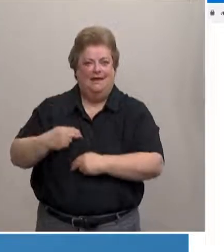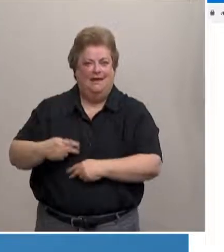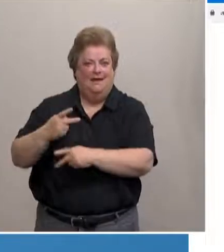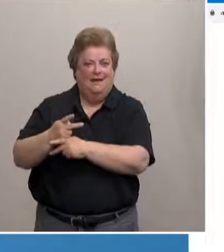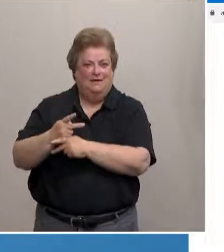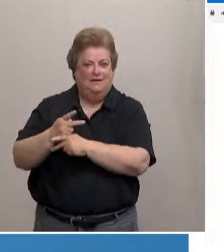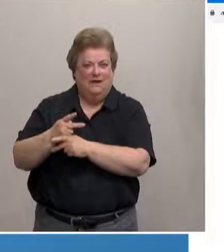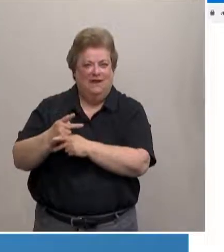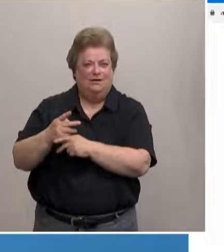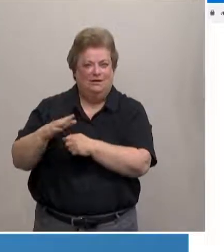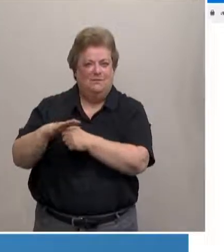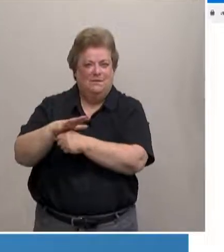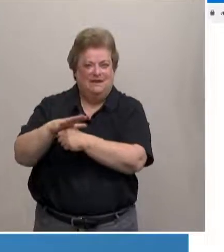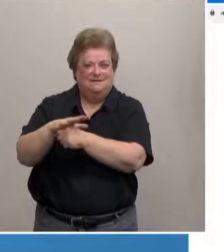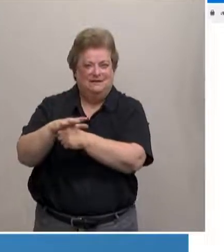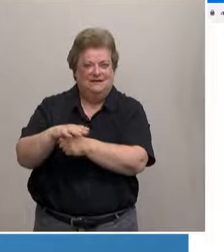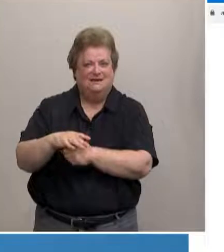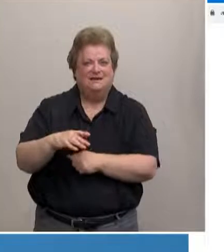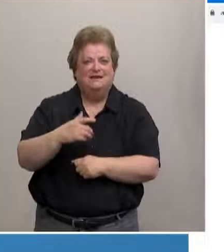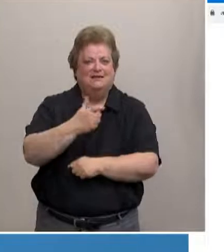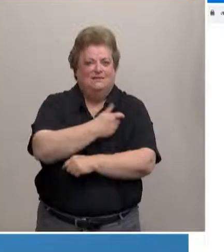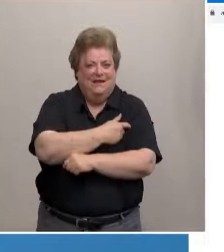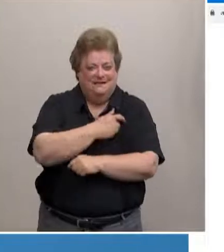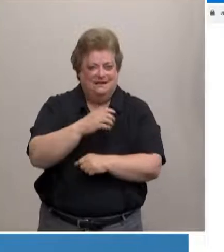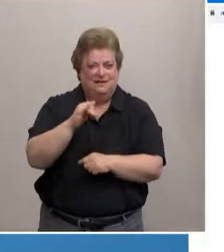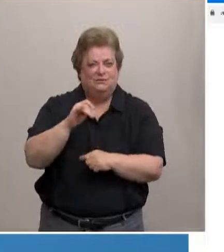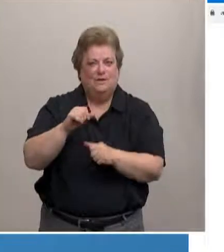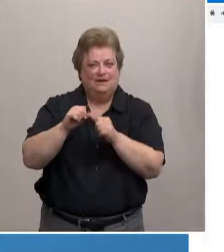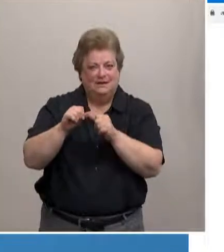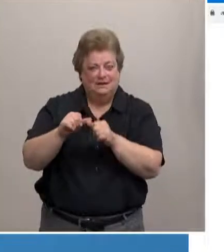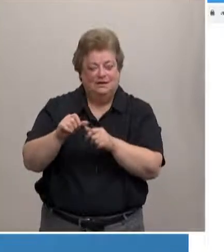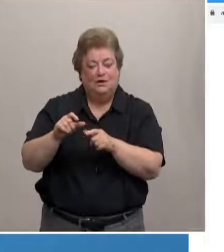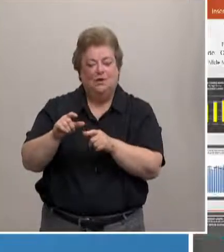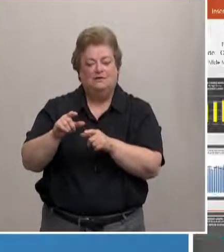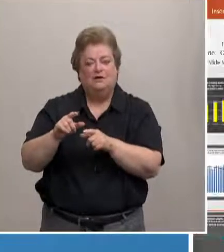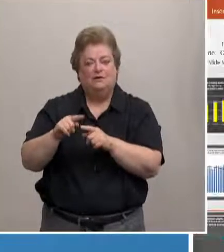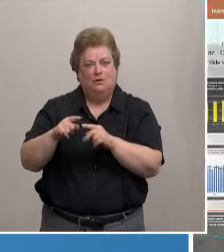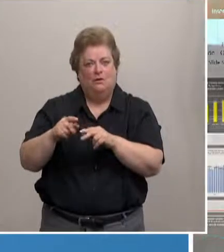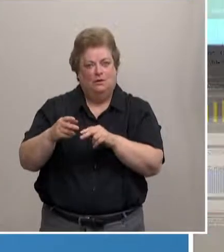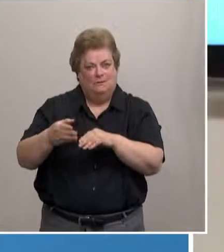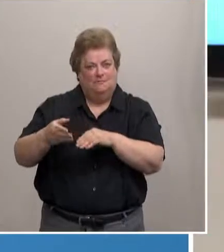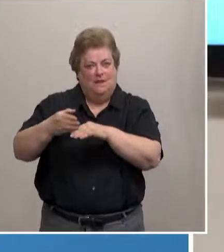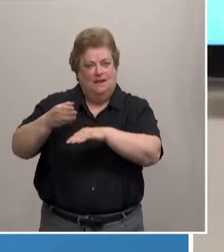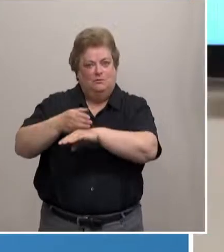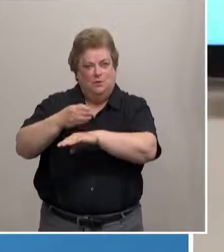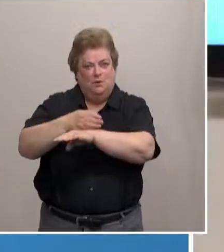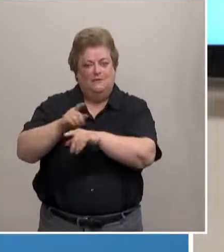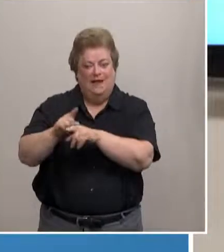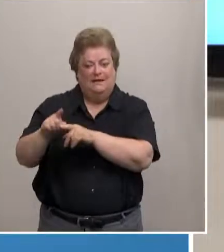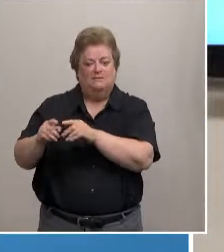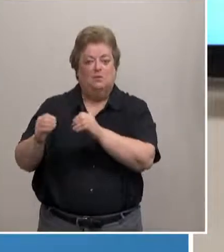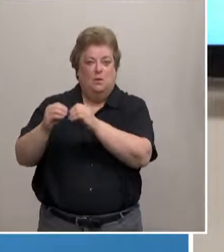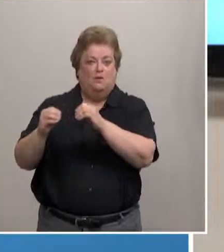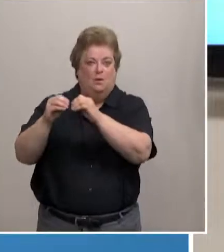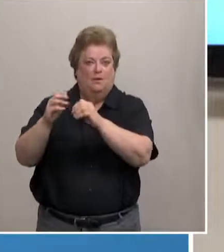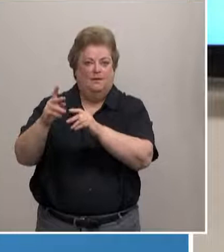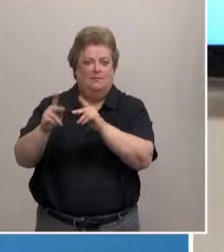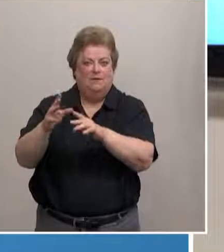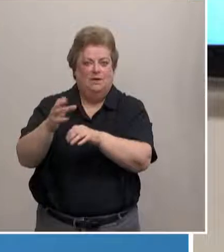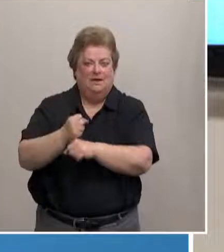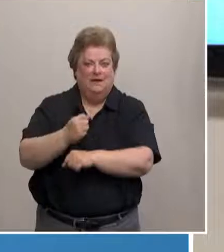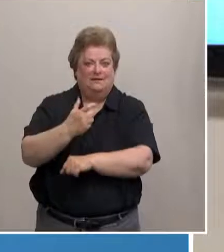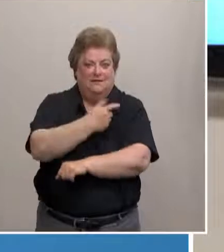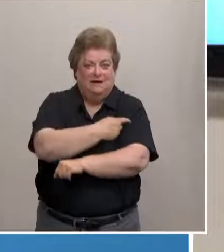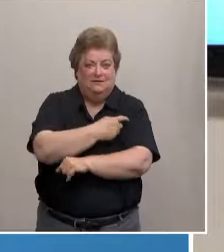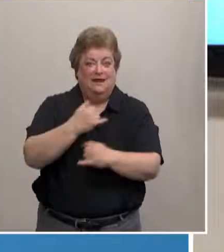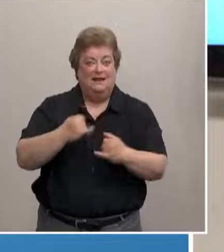vaccination rate continues to go up as our community continues to respond to the call to be vaccinated. And finally, for the